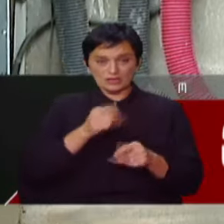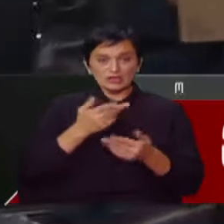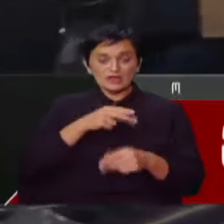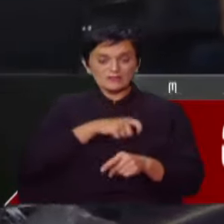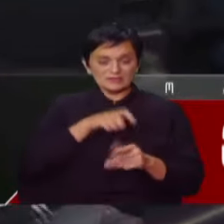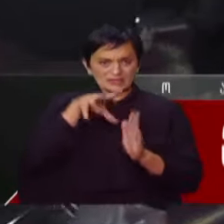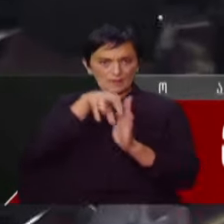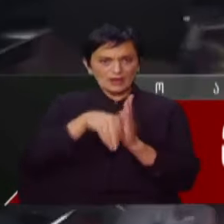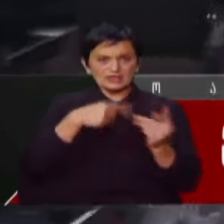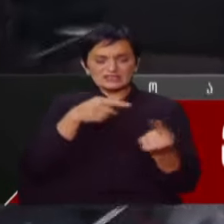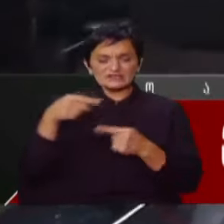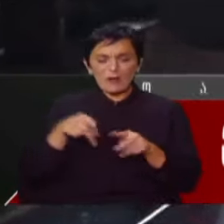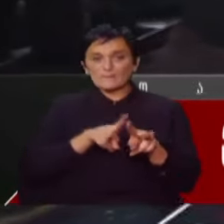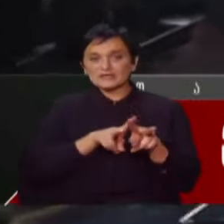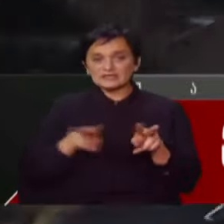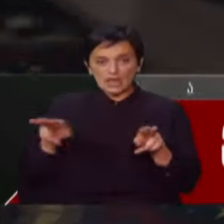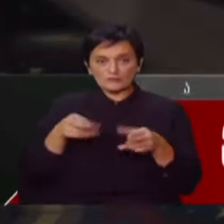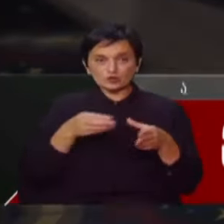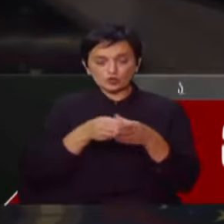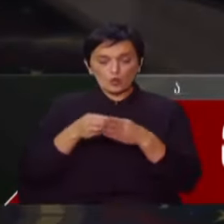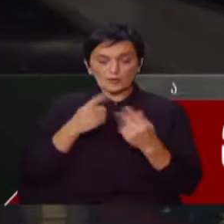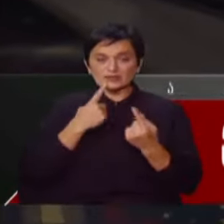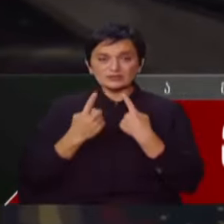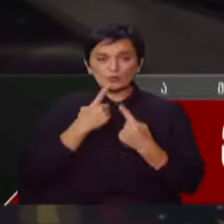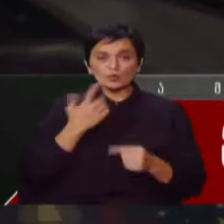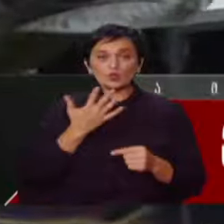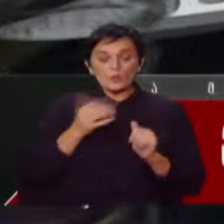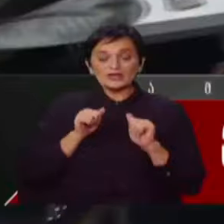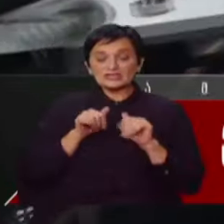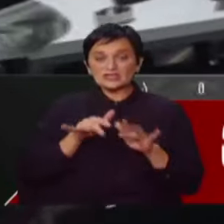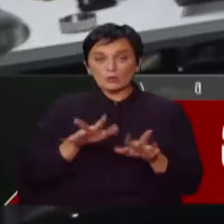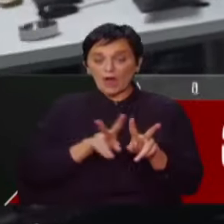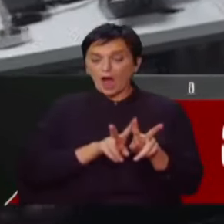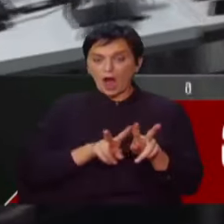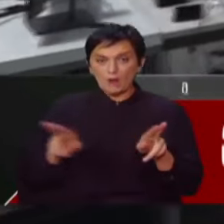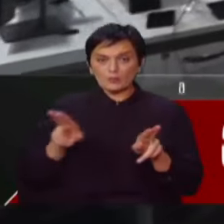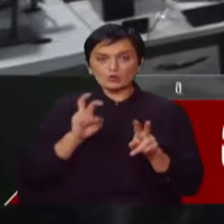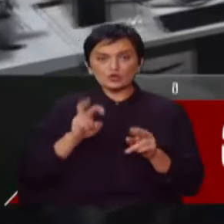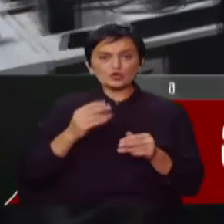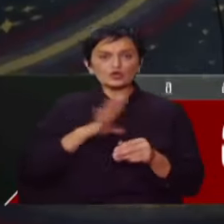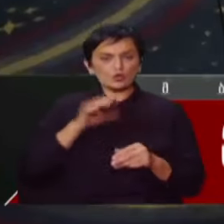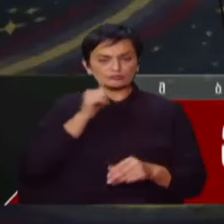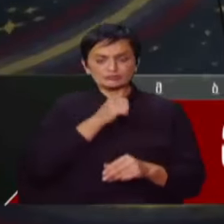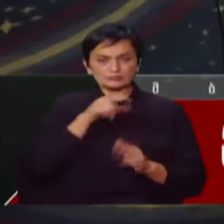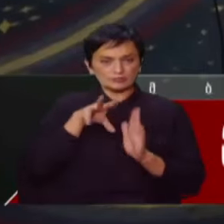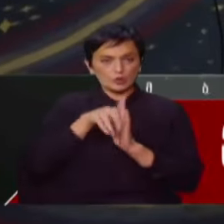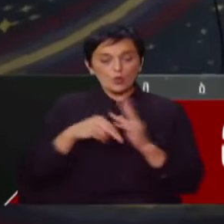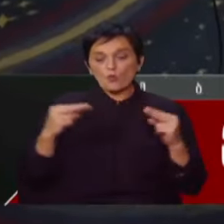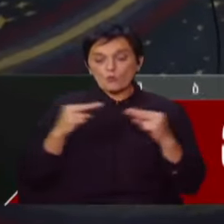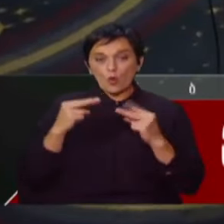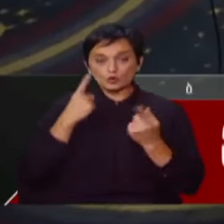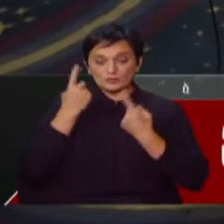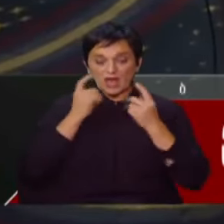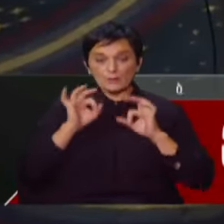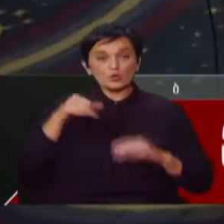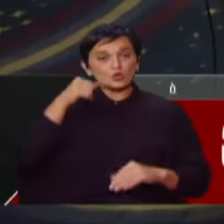Opise Partishis, Huams Gavs Companies at Saubroben, Romlis Sakmianobats, Analogurat Conspiratiuliro, Motsmebis